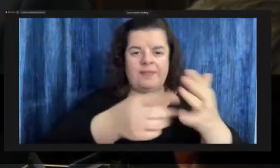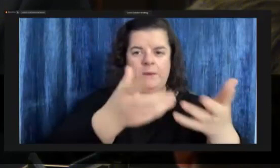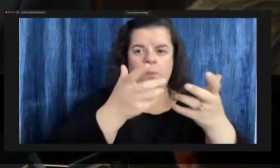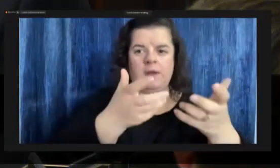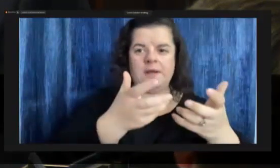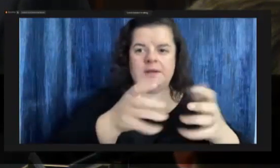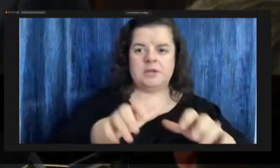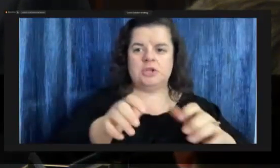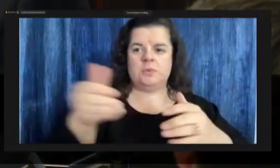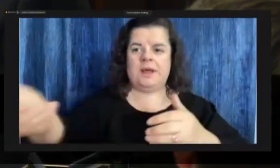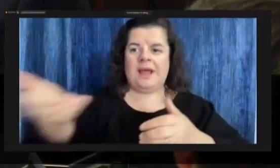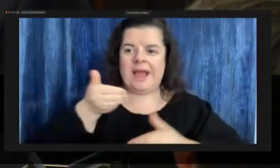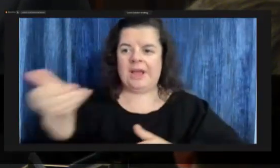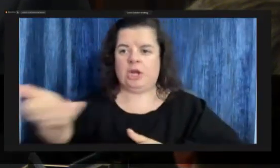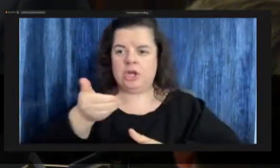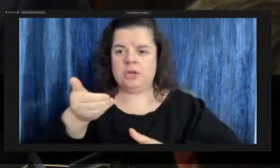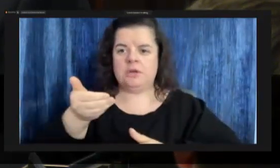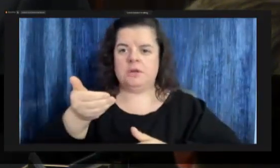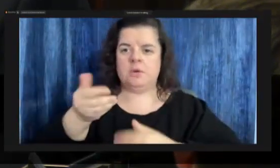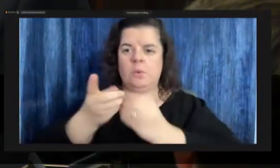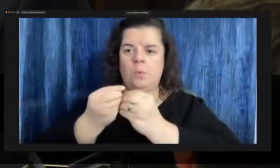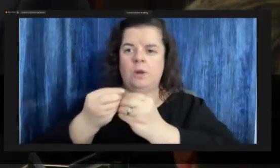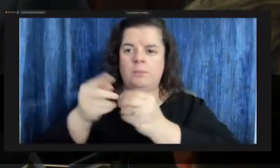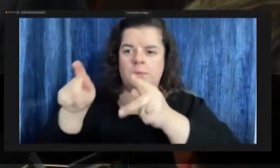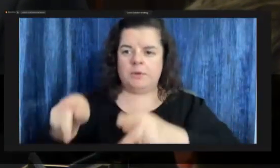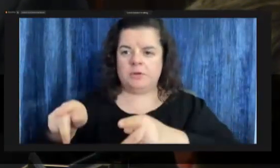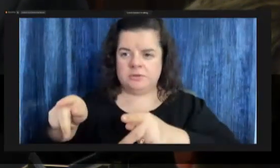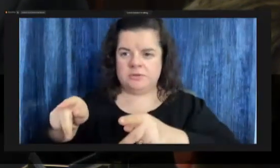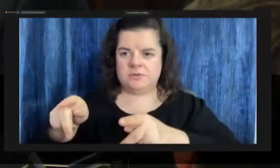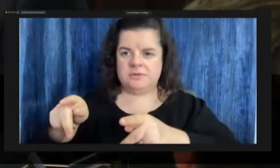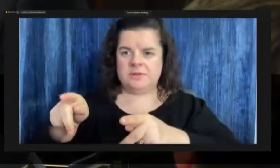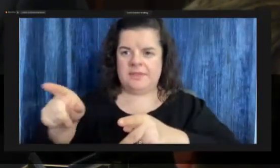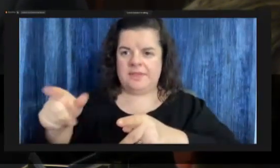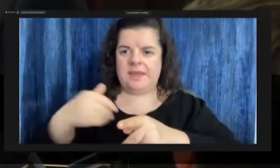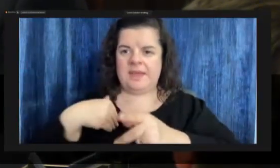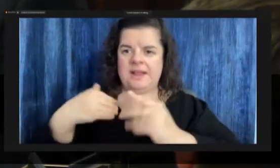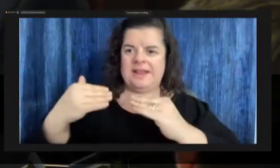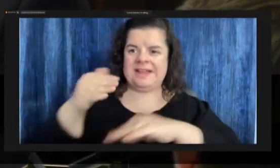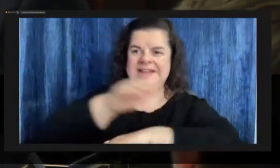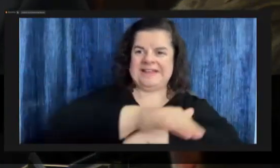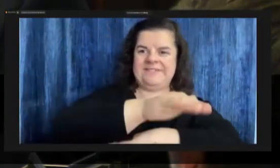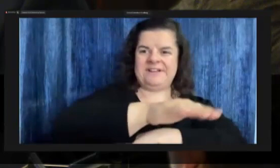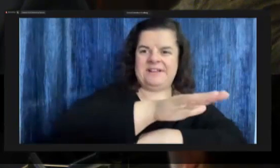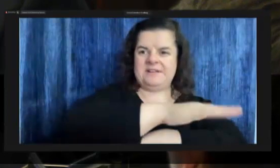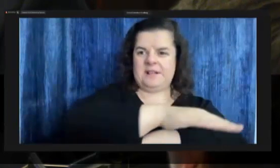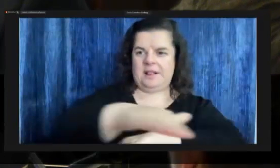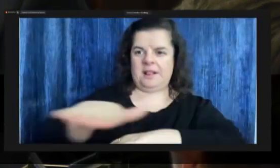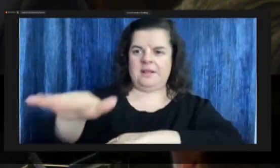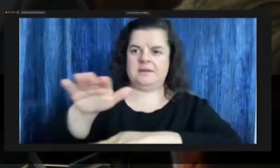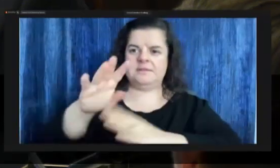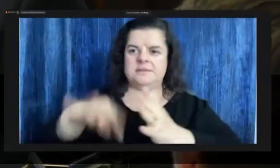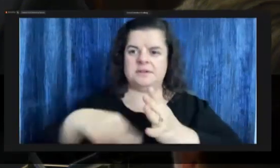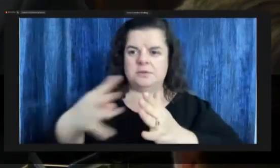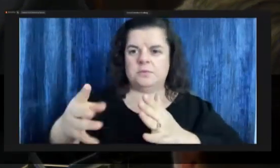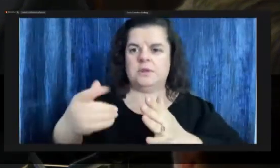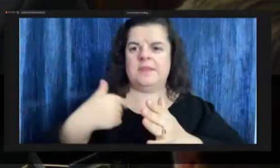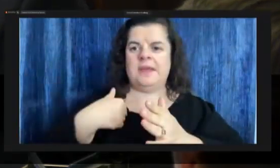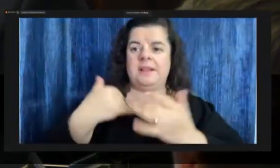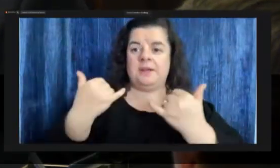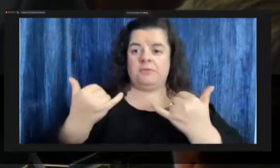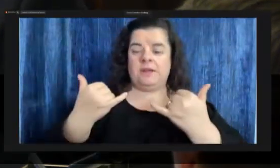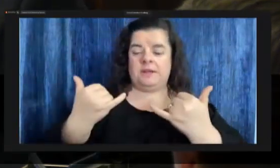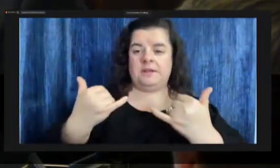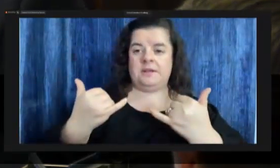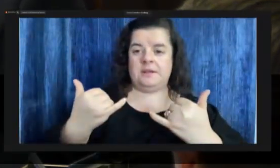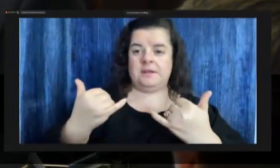to hire at least one other person so that they had an evening schedule. So that when they had, like right now, when they were